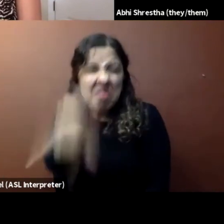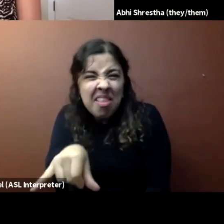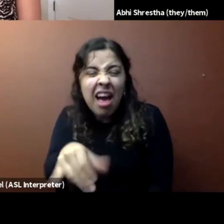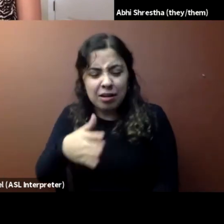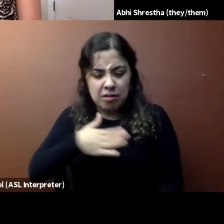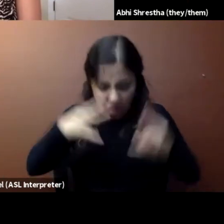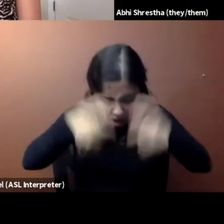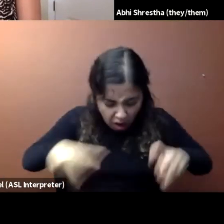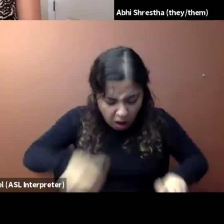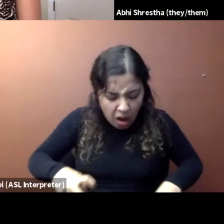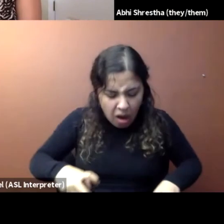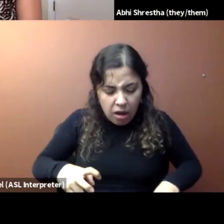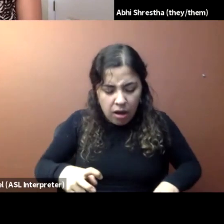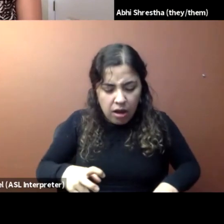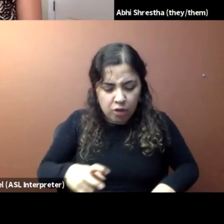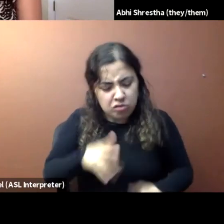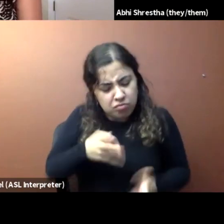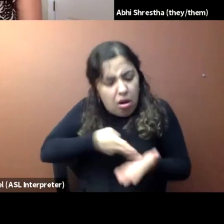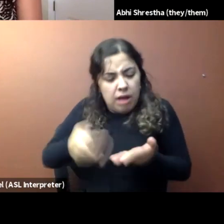sometimes, and also scary sometimes. Yeah, and